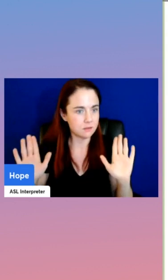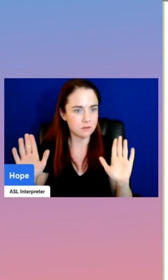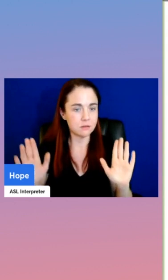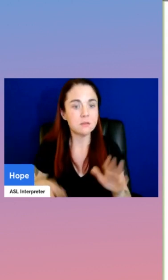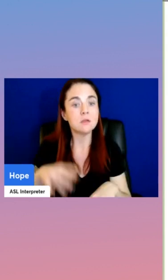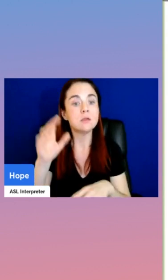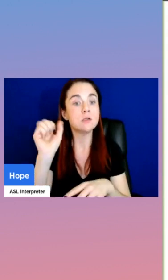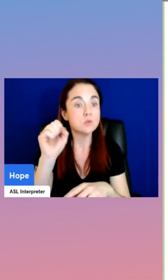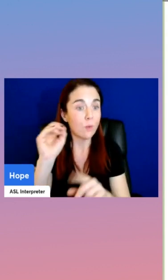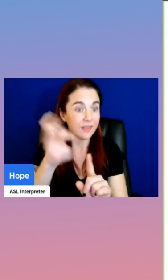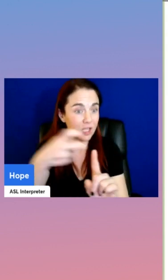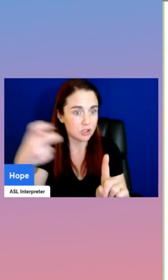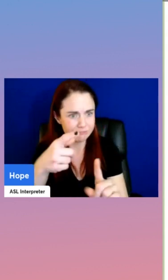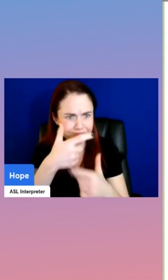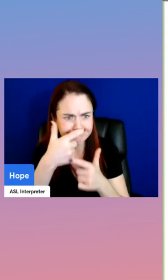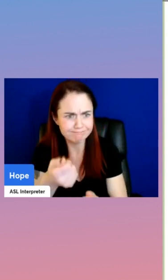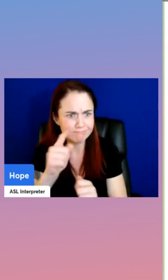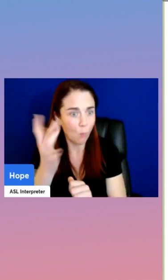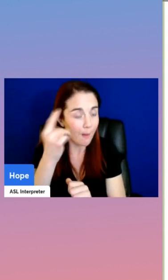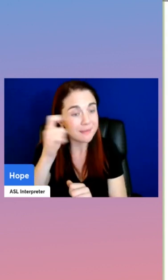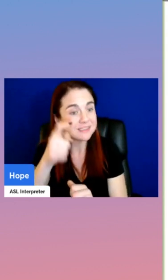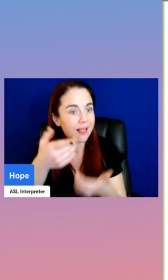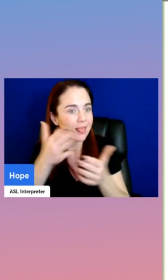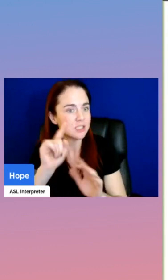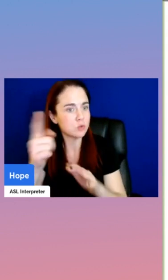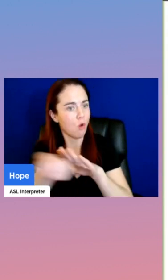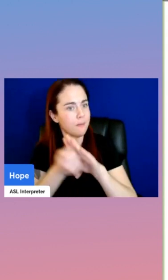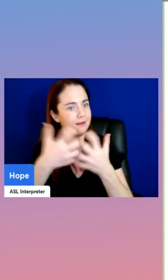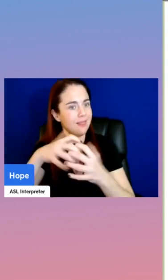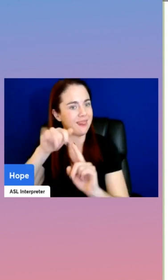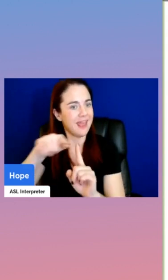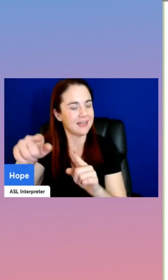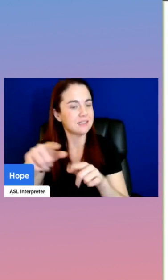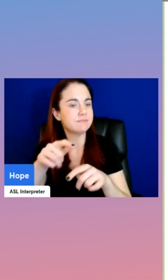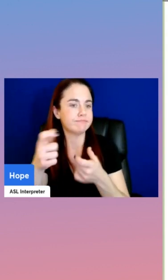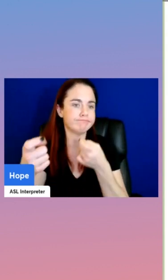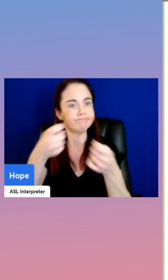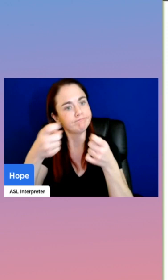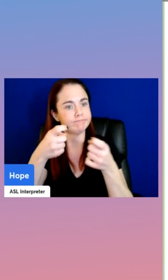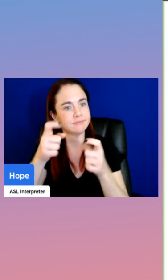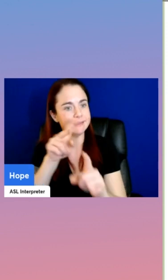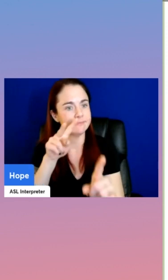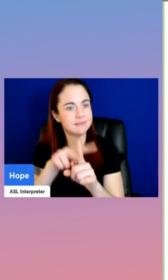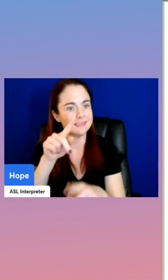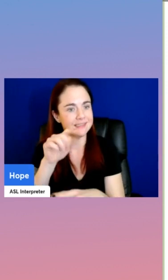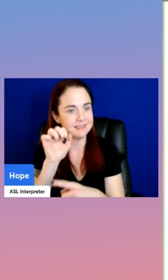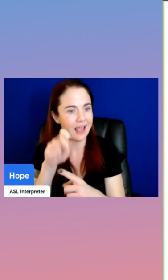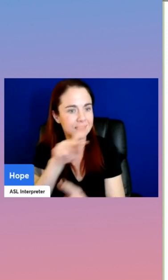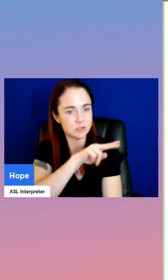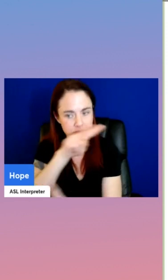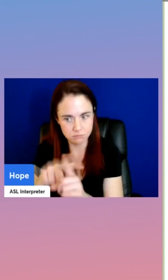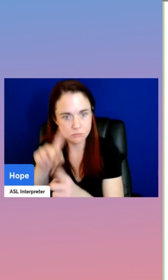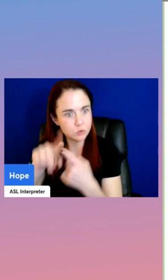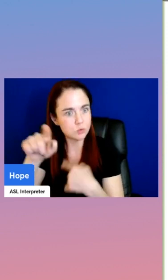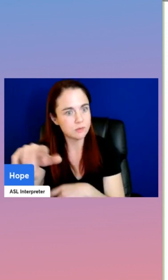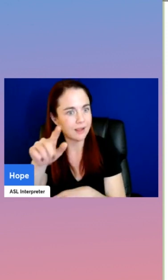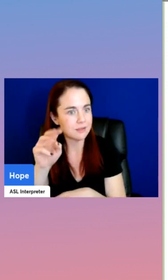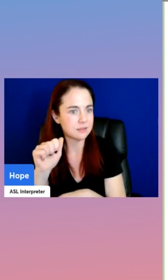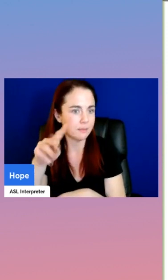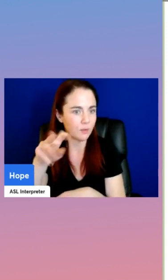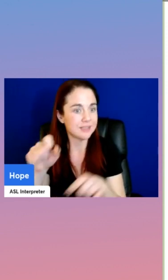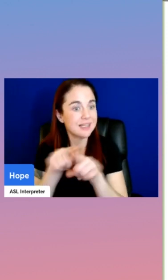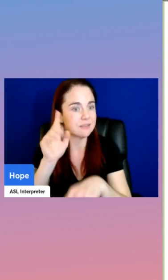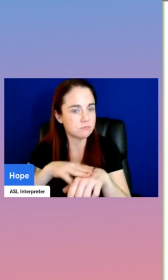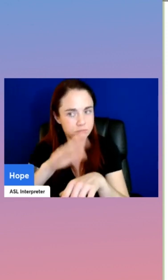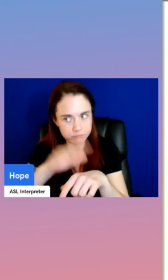are really, really interesting because it allows you to automate the administration tasks also into AWS, on top of notifying your customers and telling them